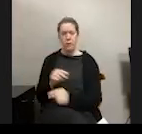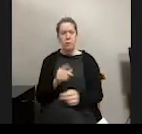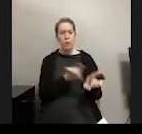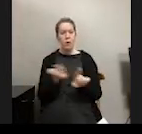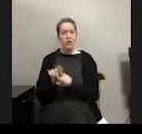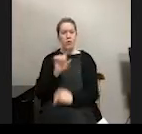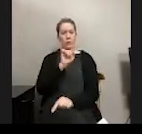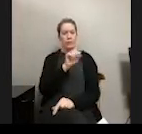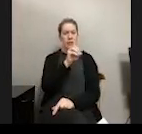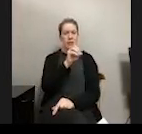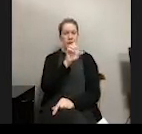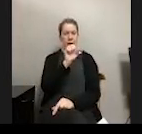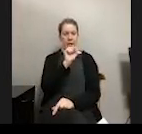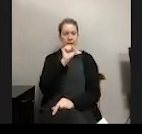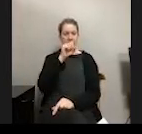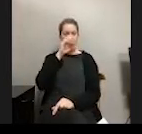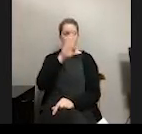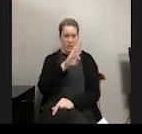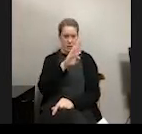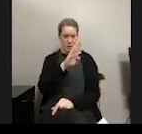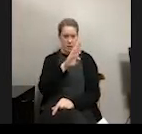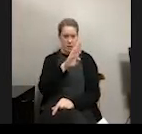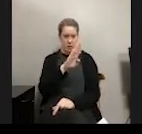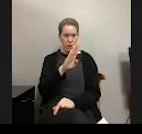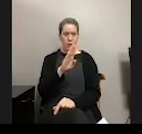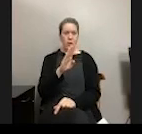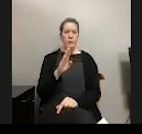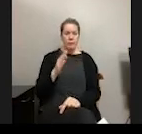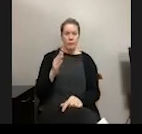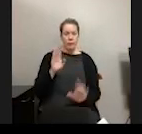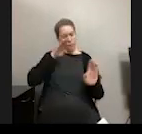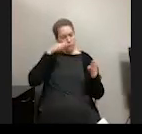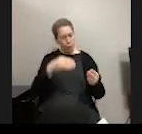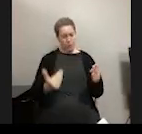not only citywide, but it's also youth focused. So